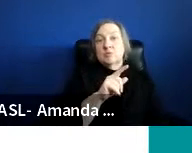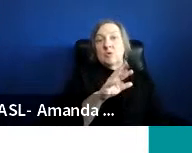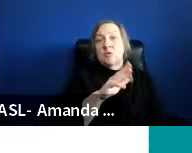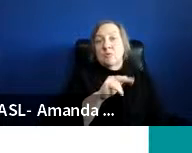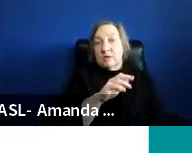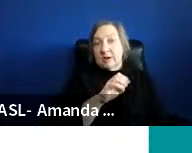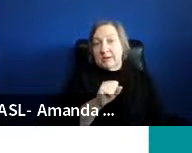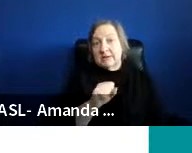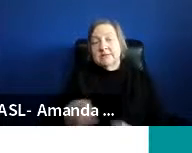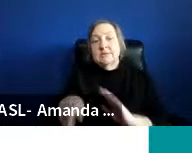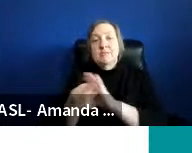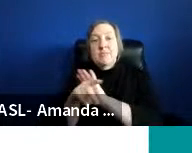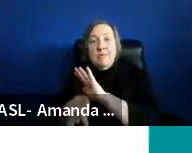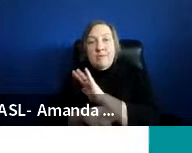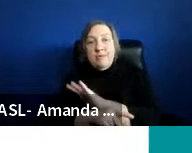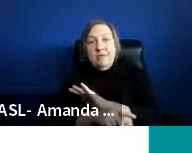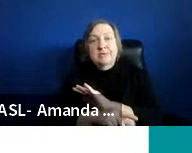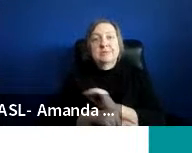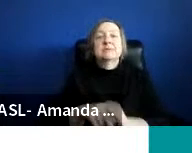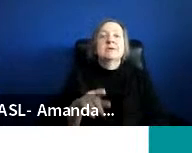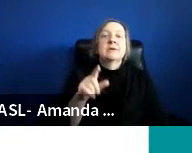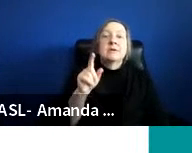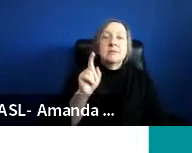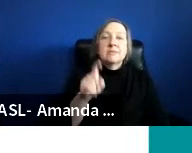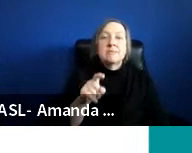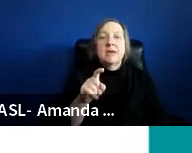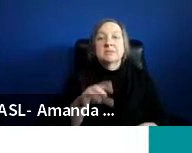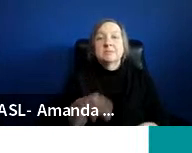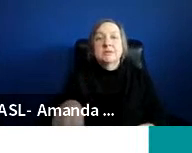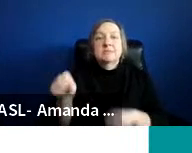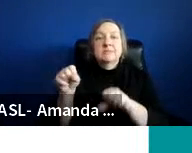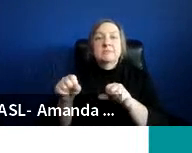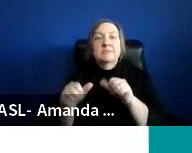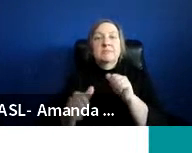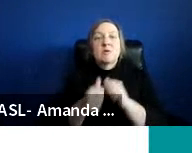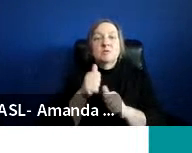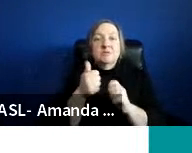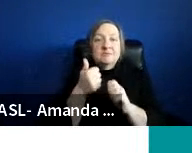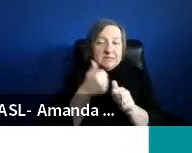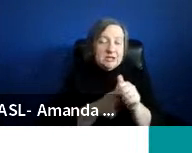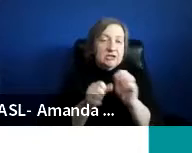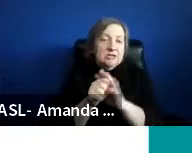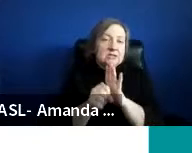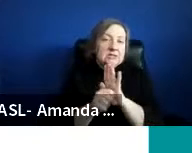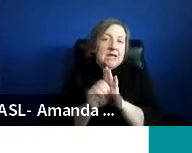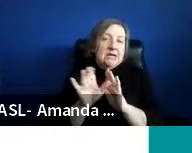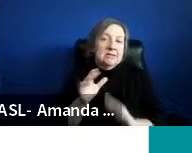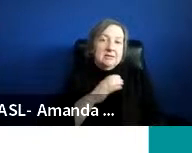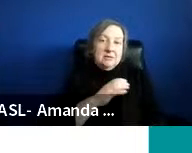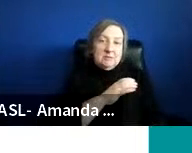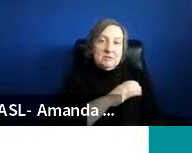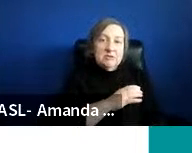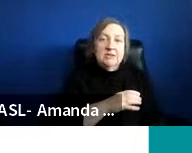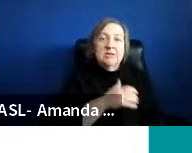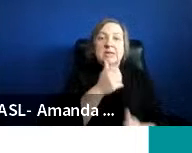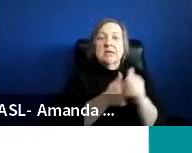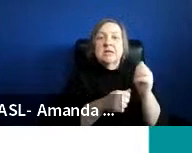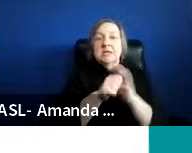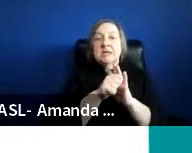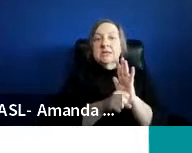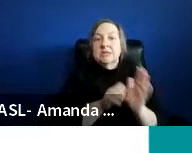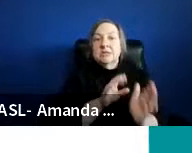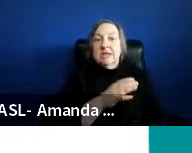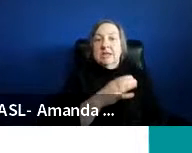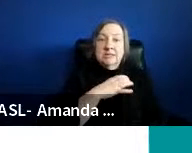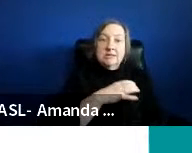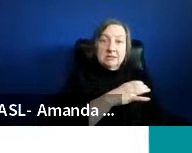policies must be adopted by a majority of each state's commission. And in order for each state's commission to,